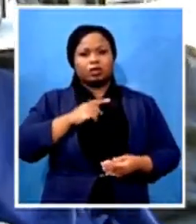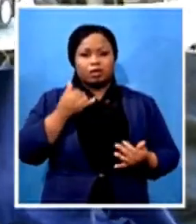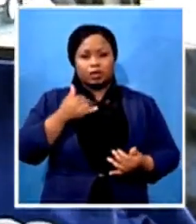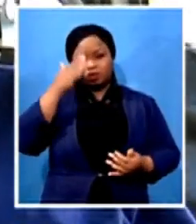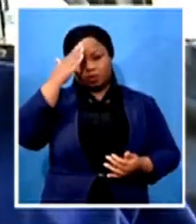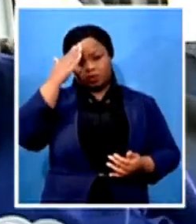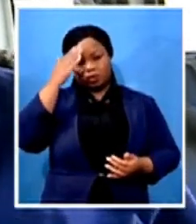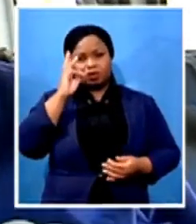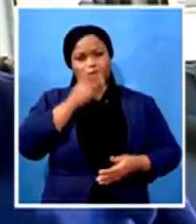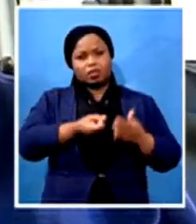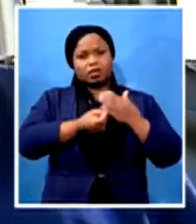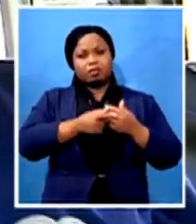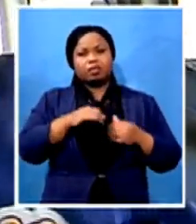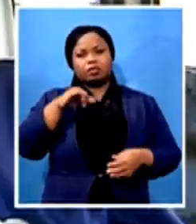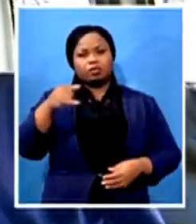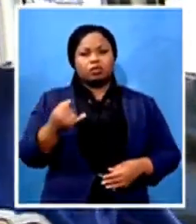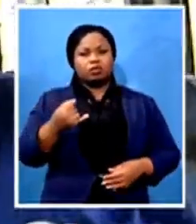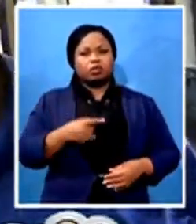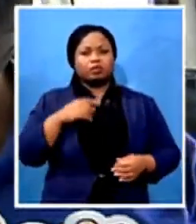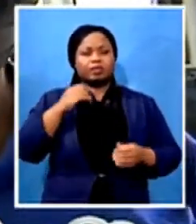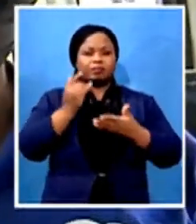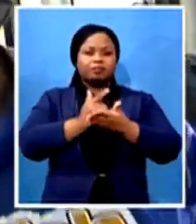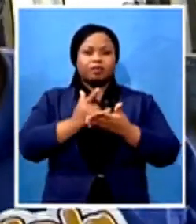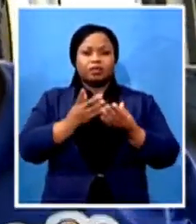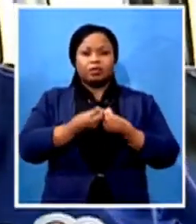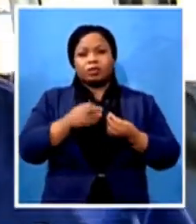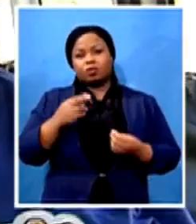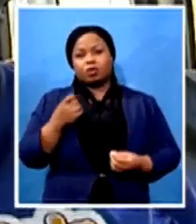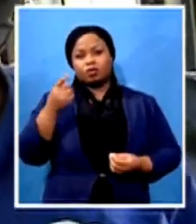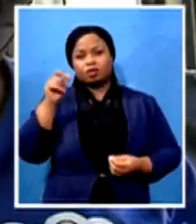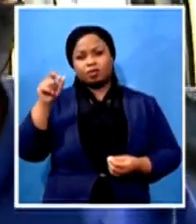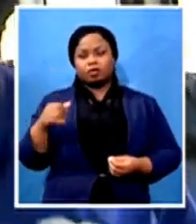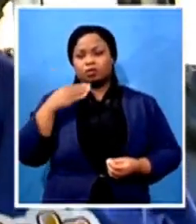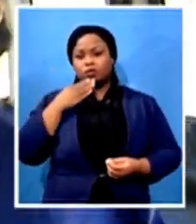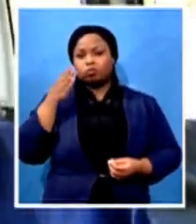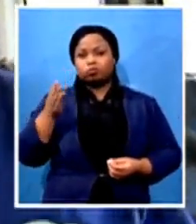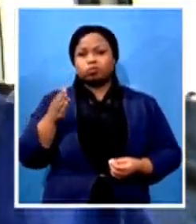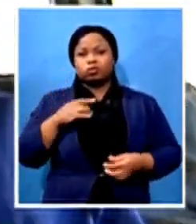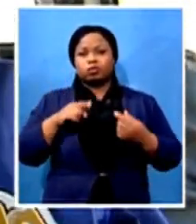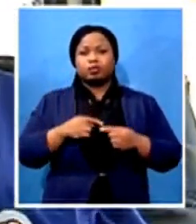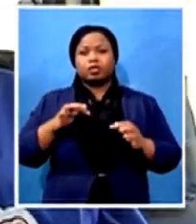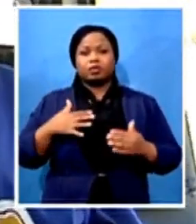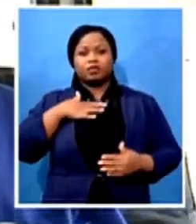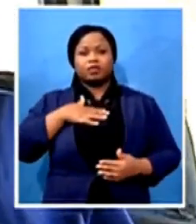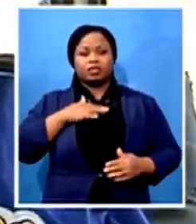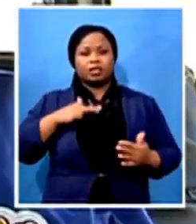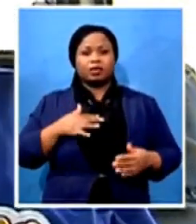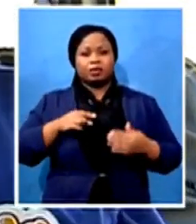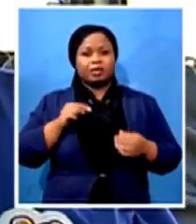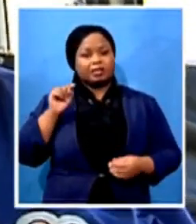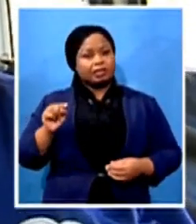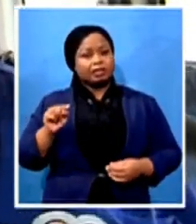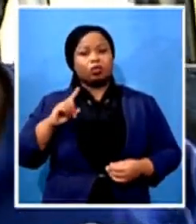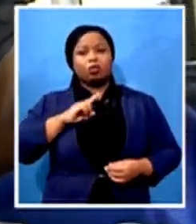chat to one of the commuters as well about how she feels about this. It's going to cost an arm and a leg for you to get